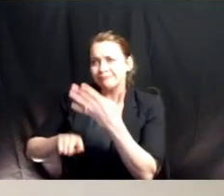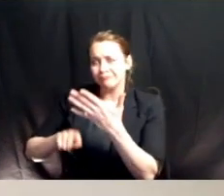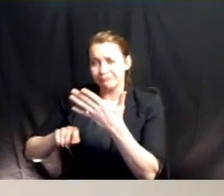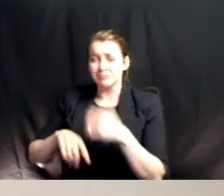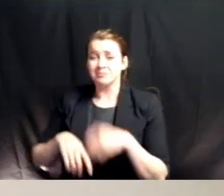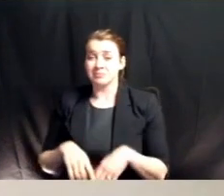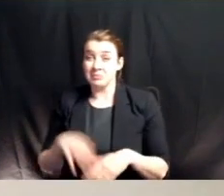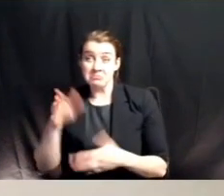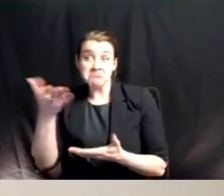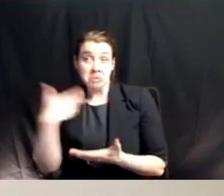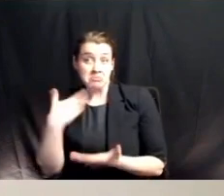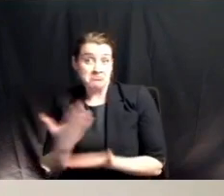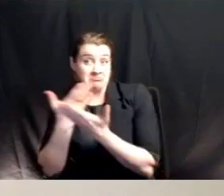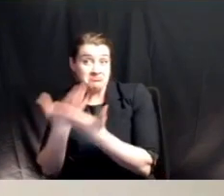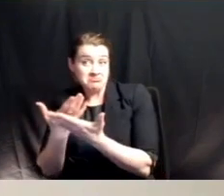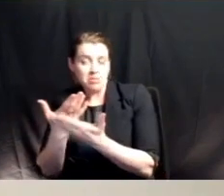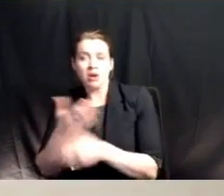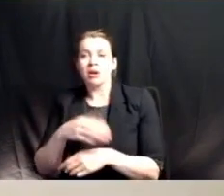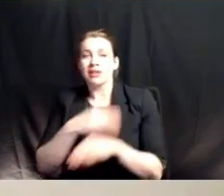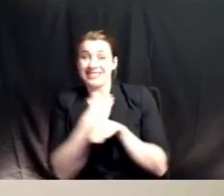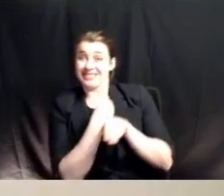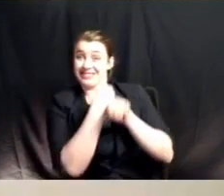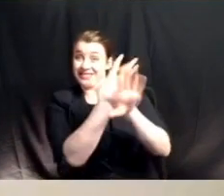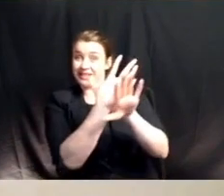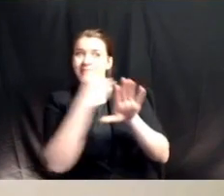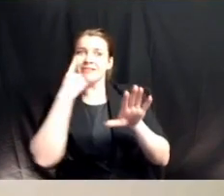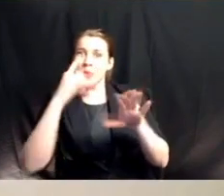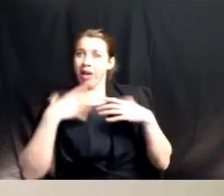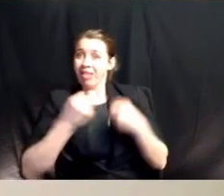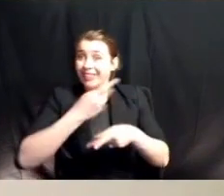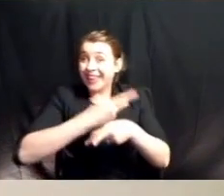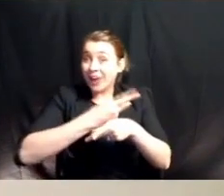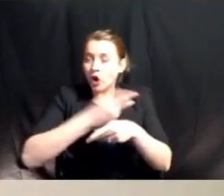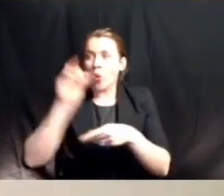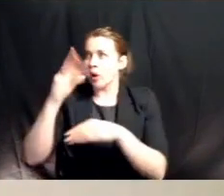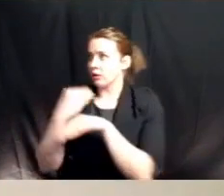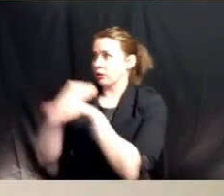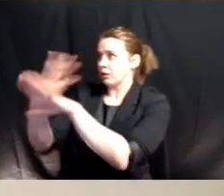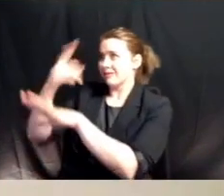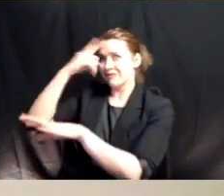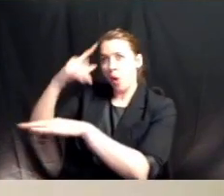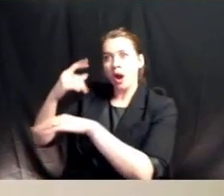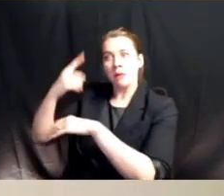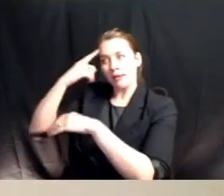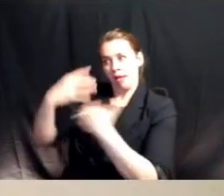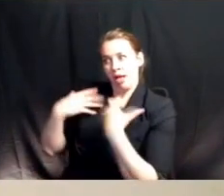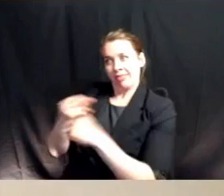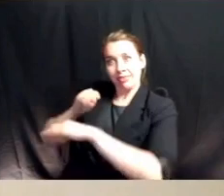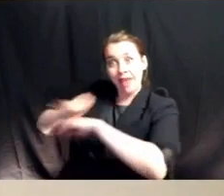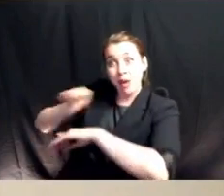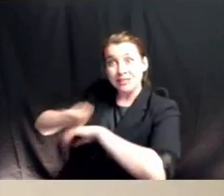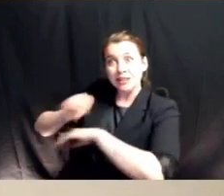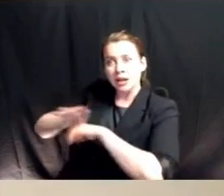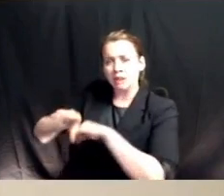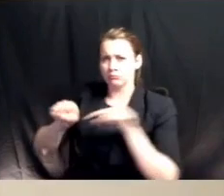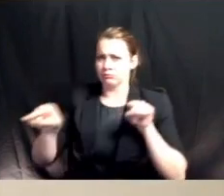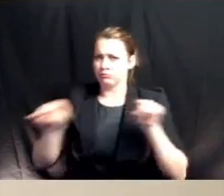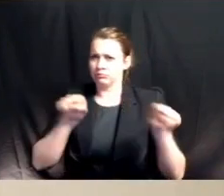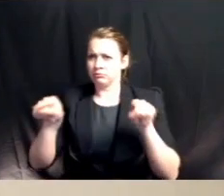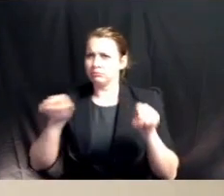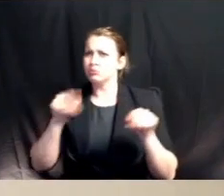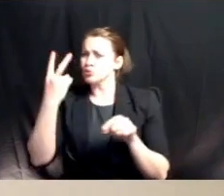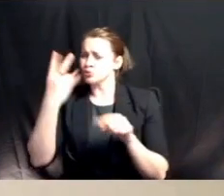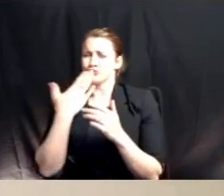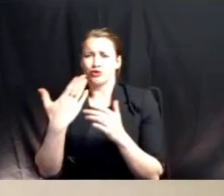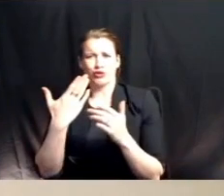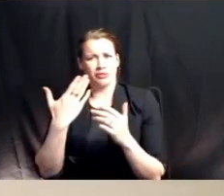and telemental health, being able to use this for telepsychiatry, that is a very effective method of still getting